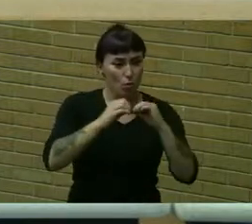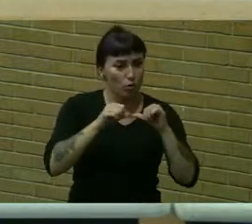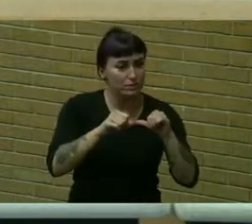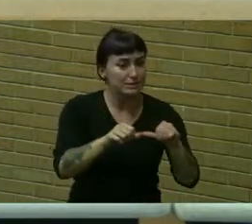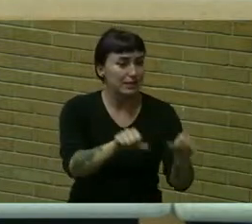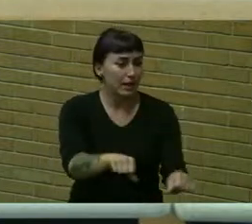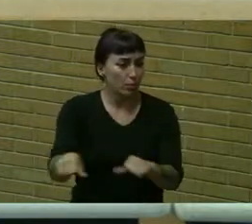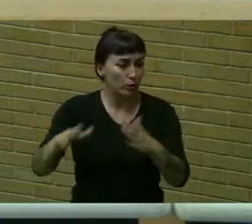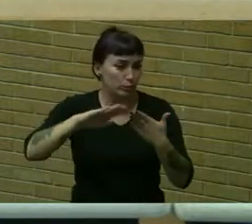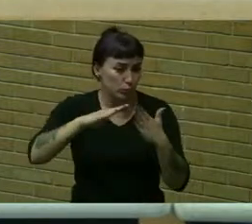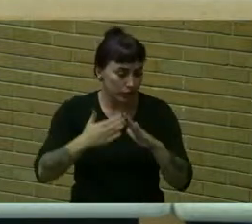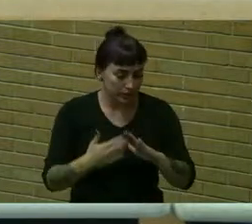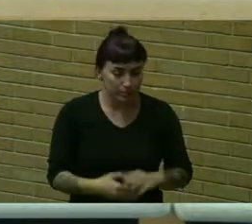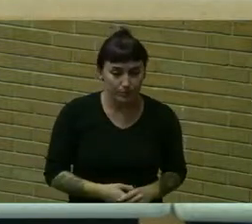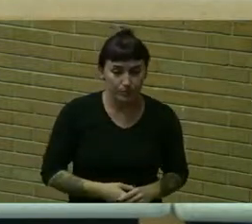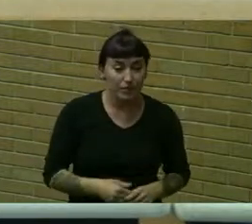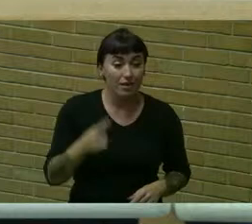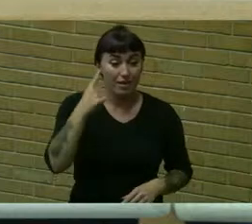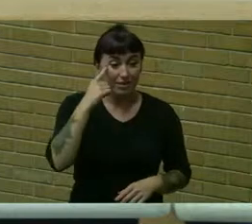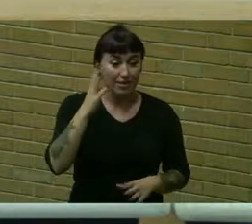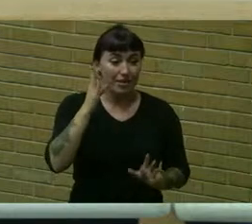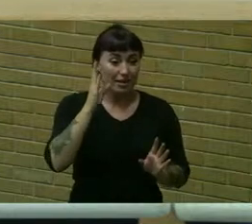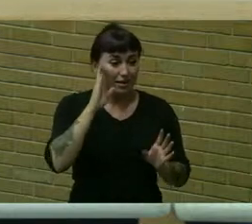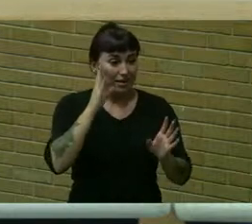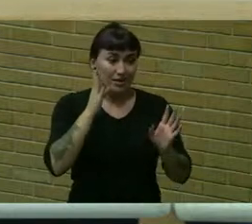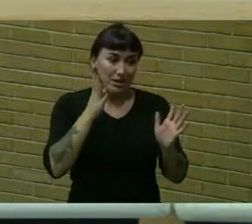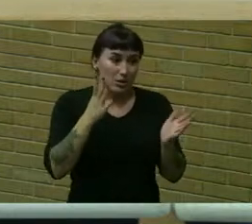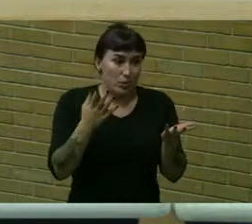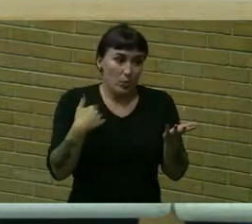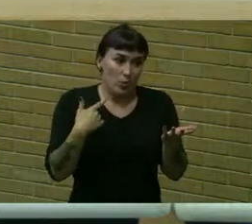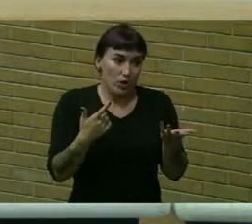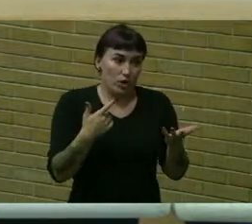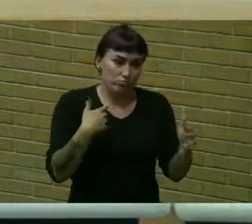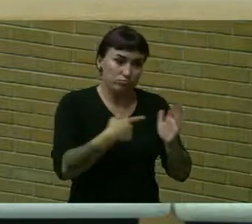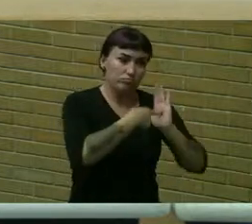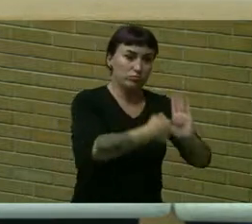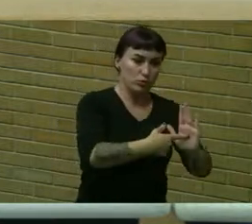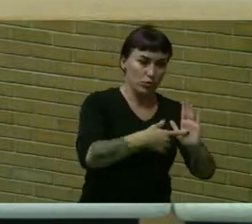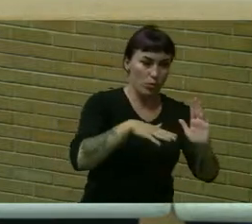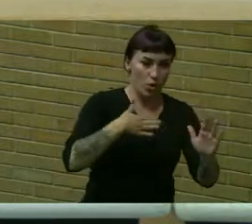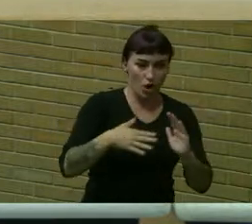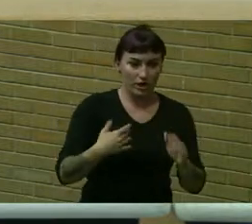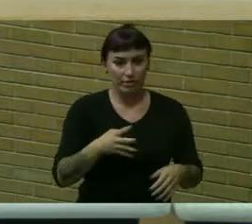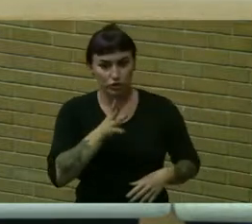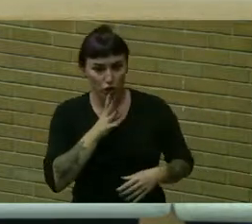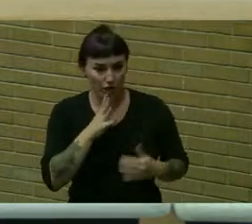sustainable community. I think we're walking the talk here in Brighton. Of